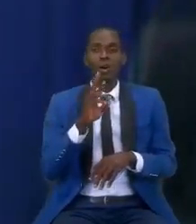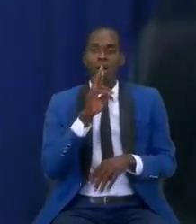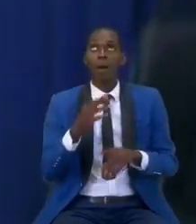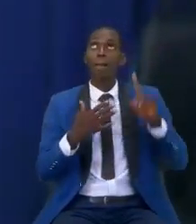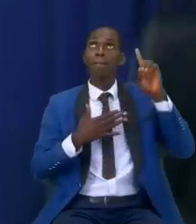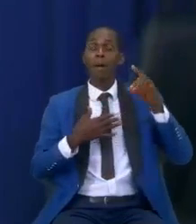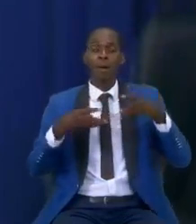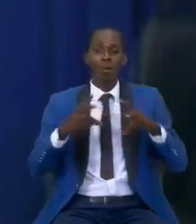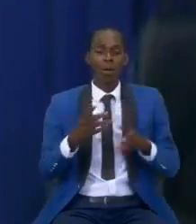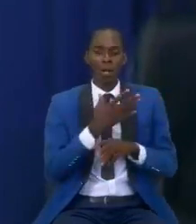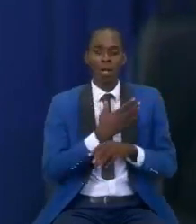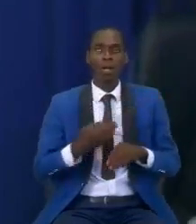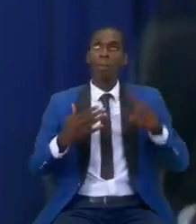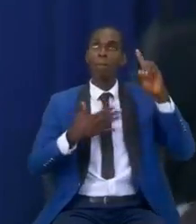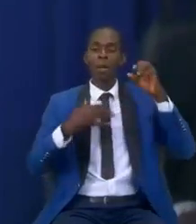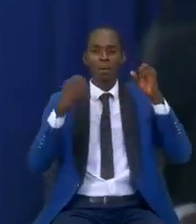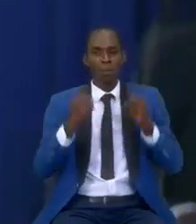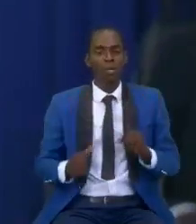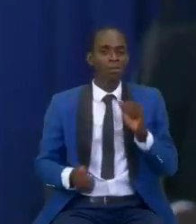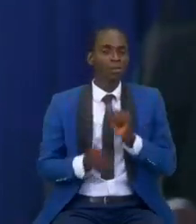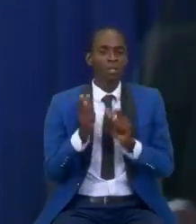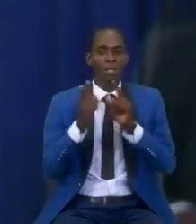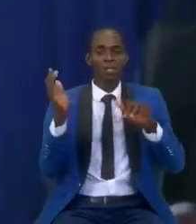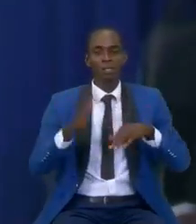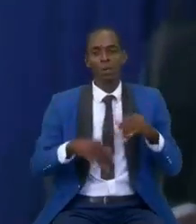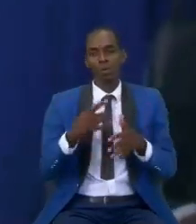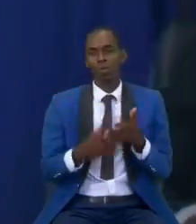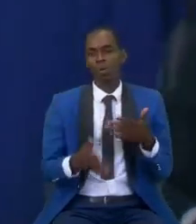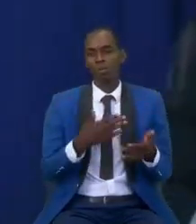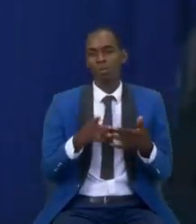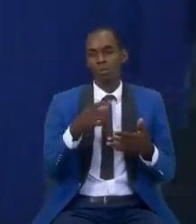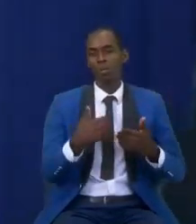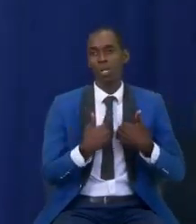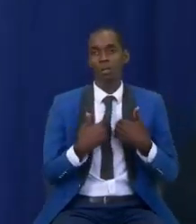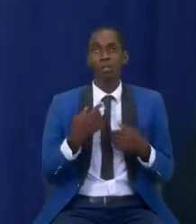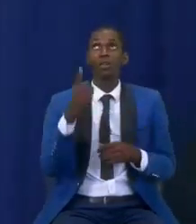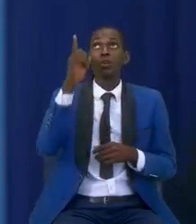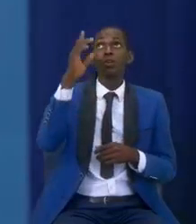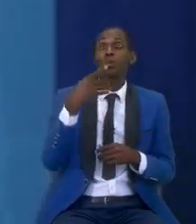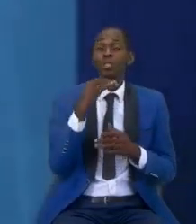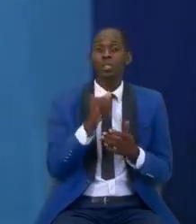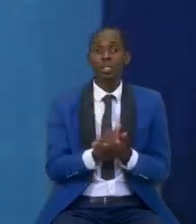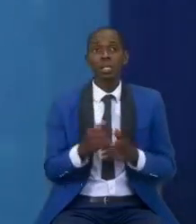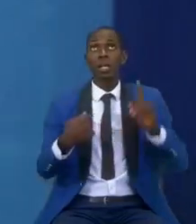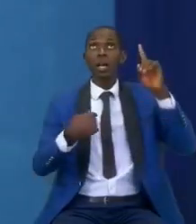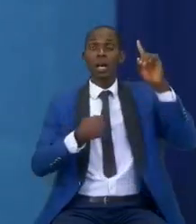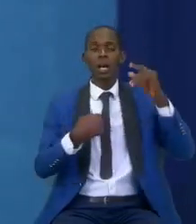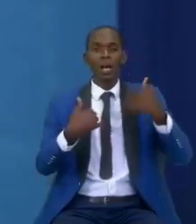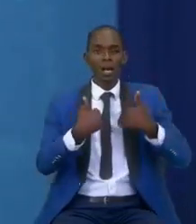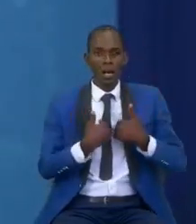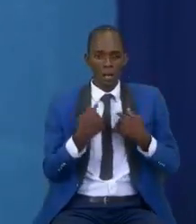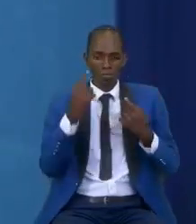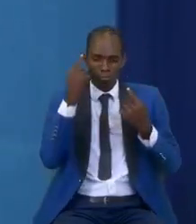I have thought, so shall it come to pass. As I have purpose,